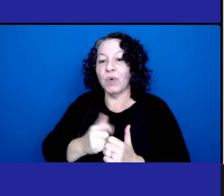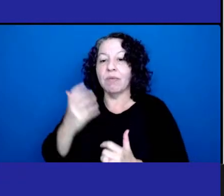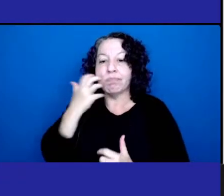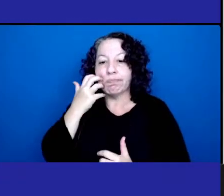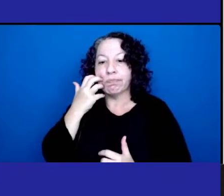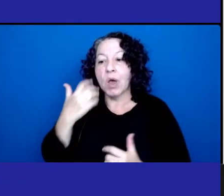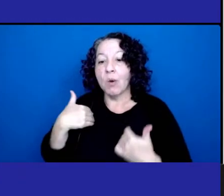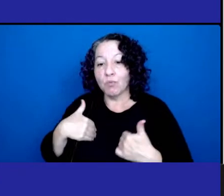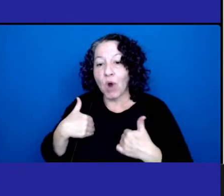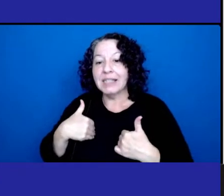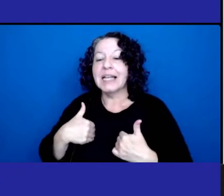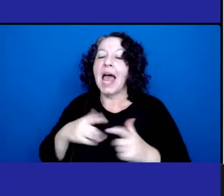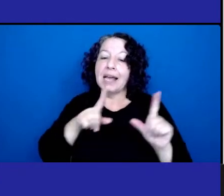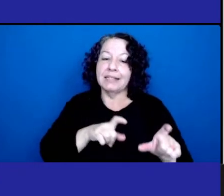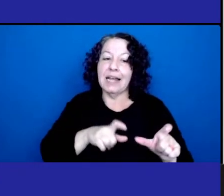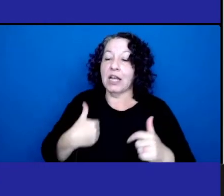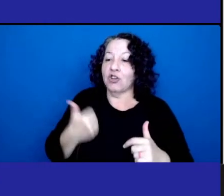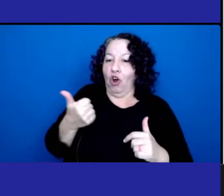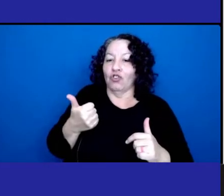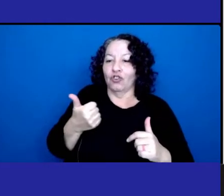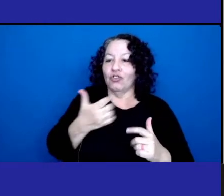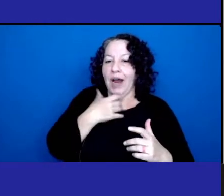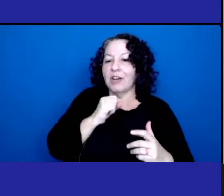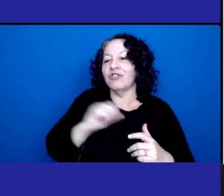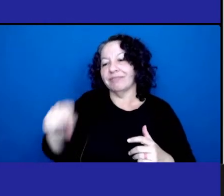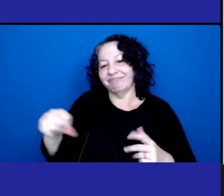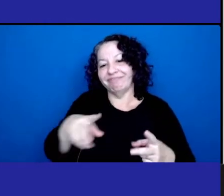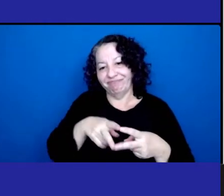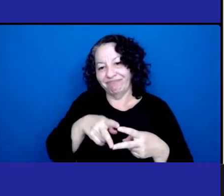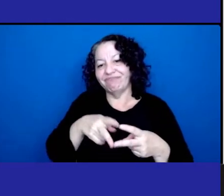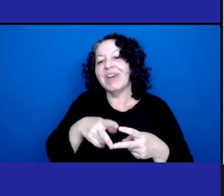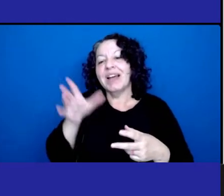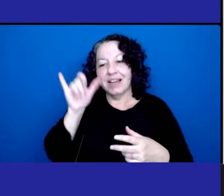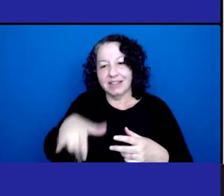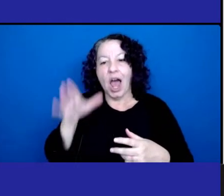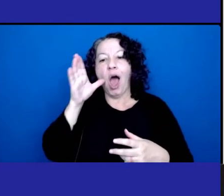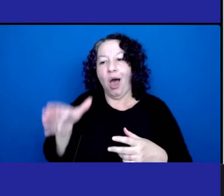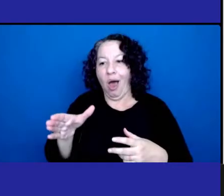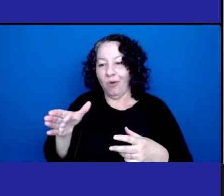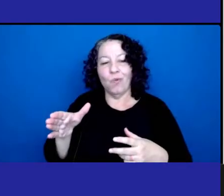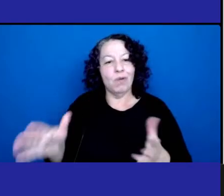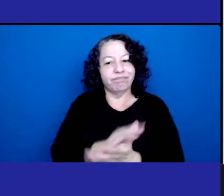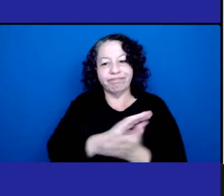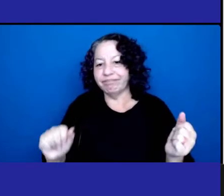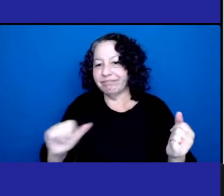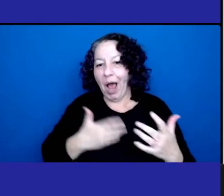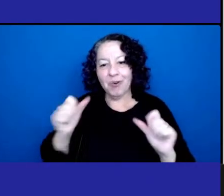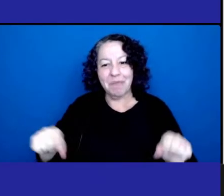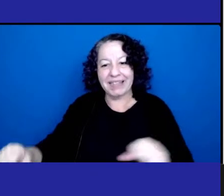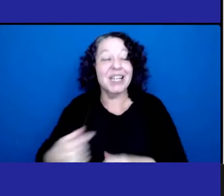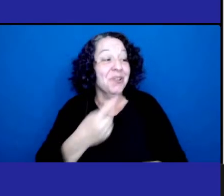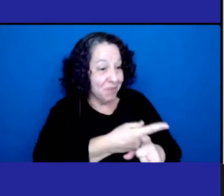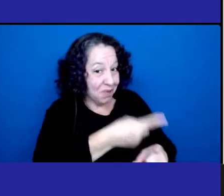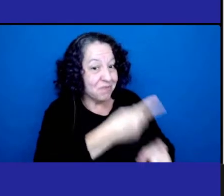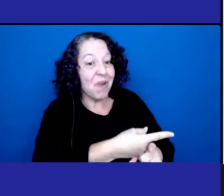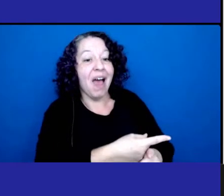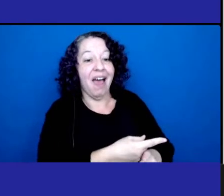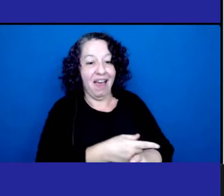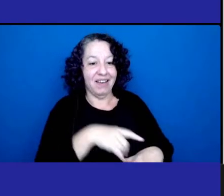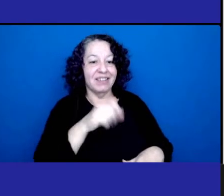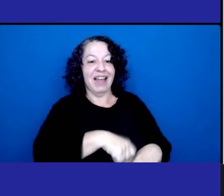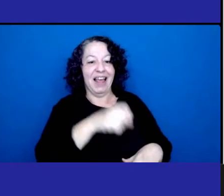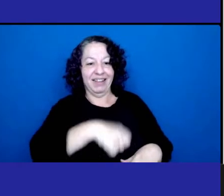screening at younger ages. And so that will outstrip our capacity. Right. Prostate as well, right, because